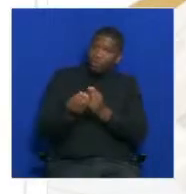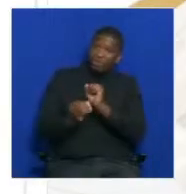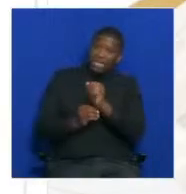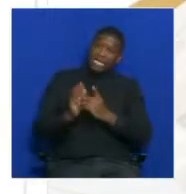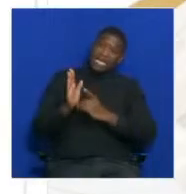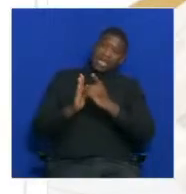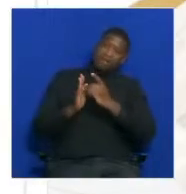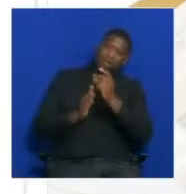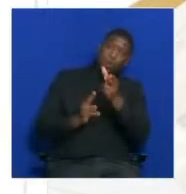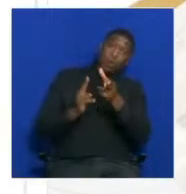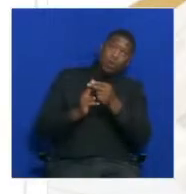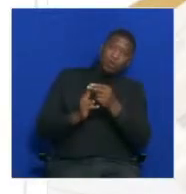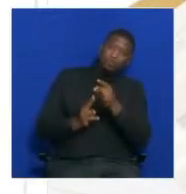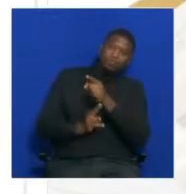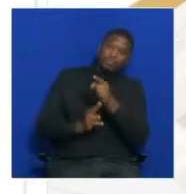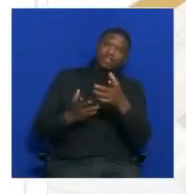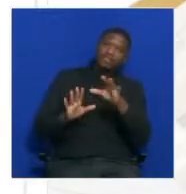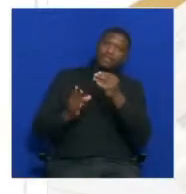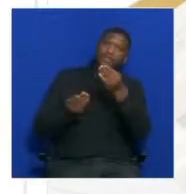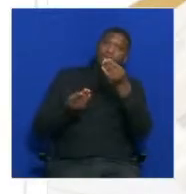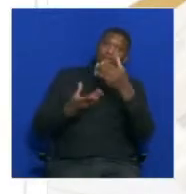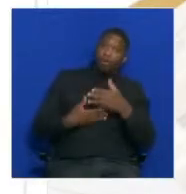informed that